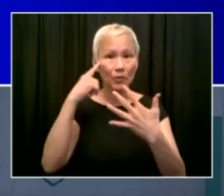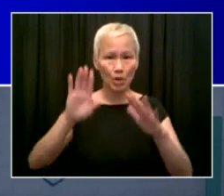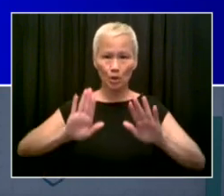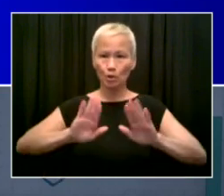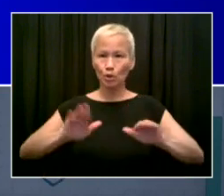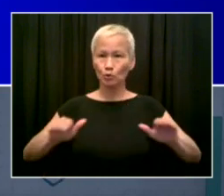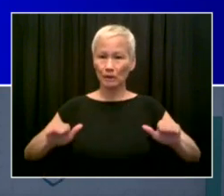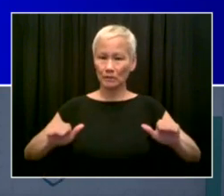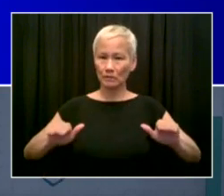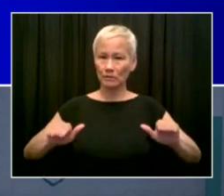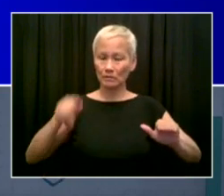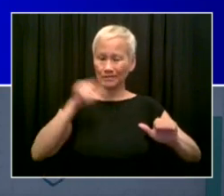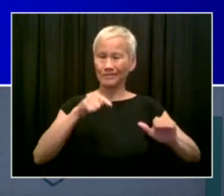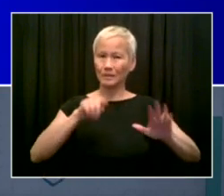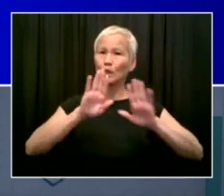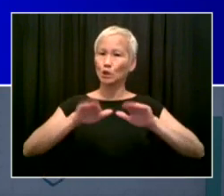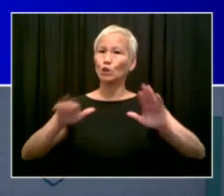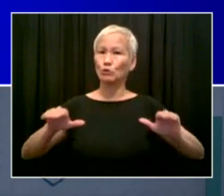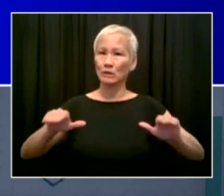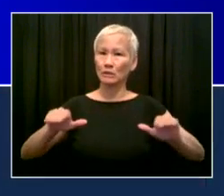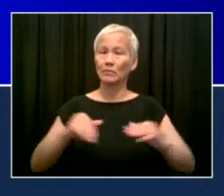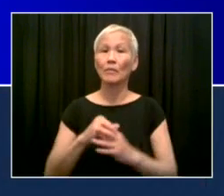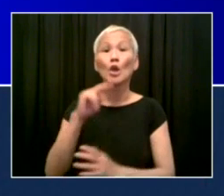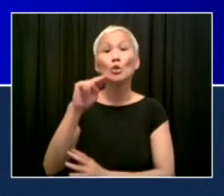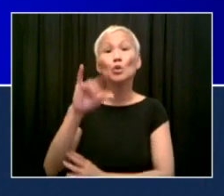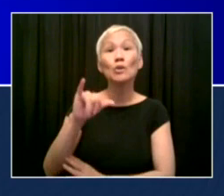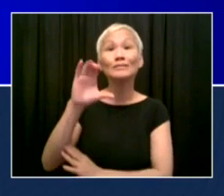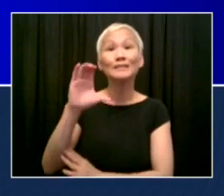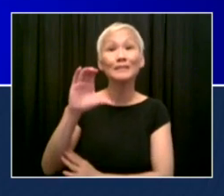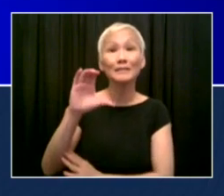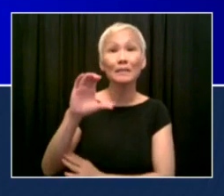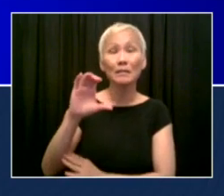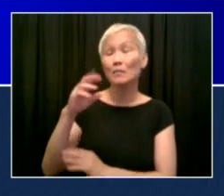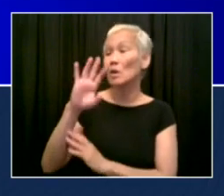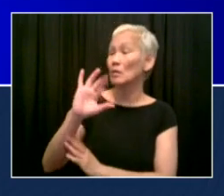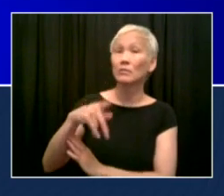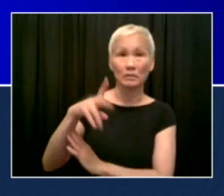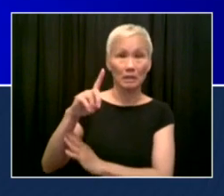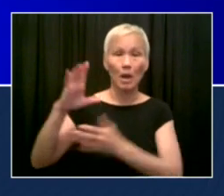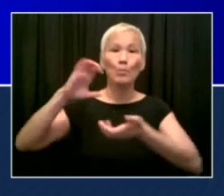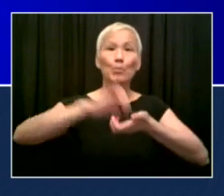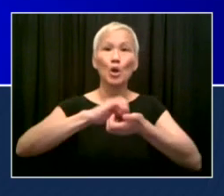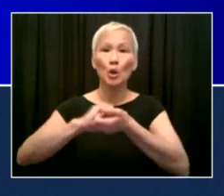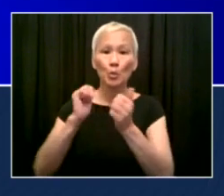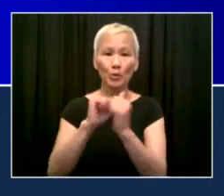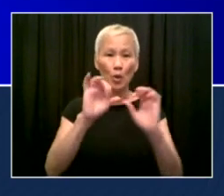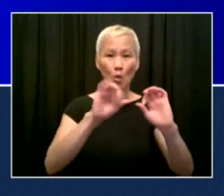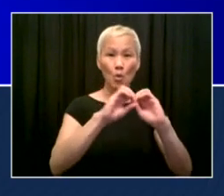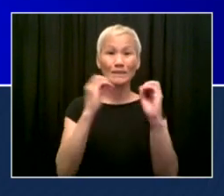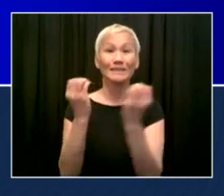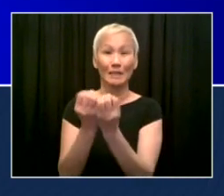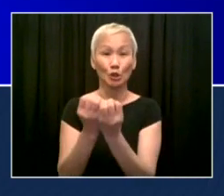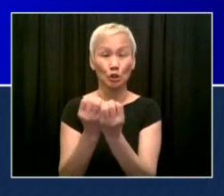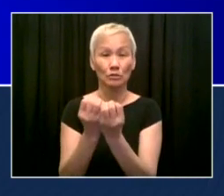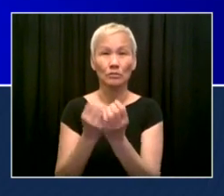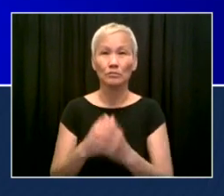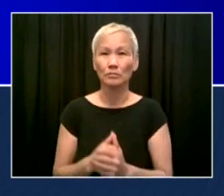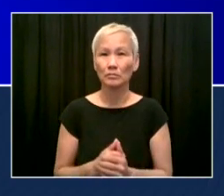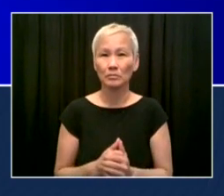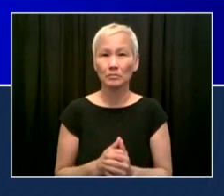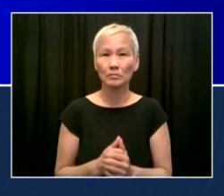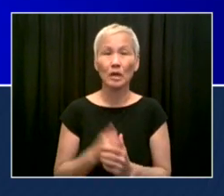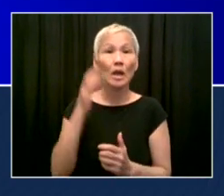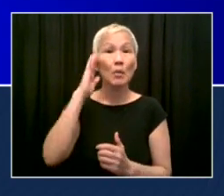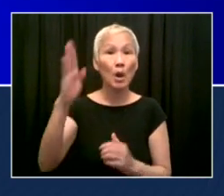Development, local partners all together opening 100 gyms citywide on Saturday nights to help kids have